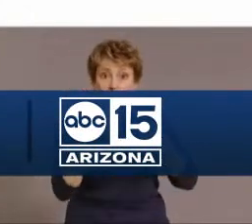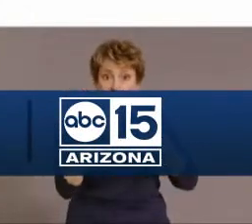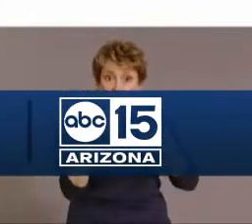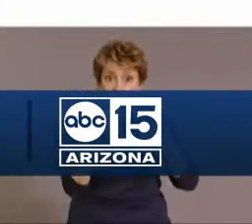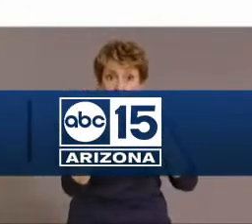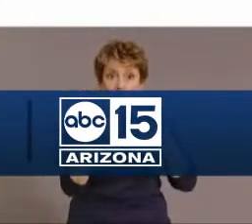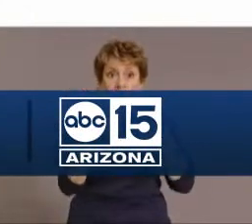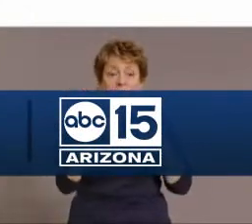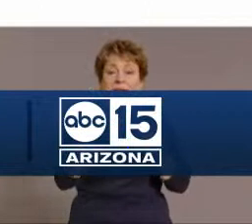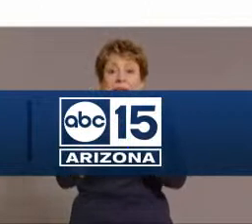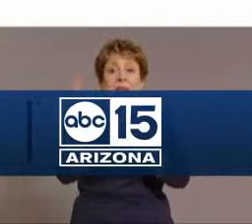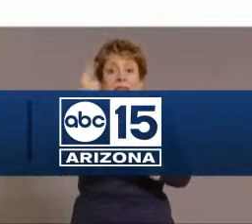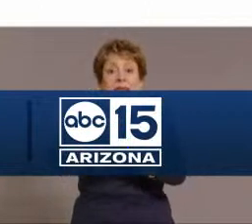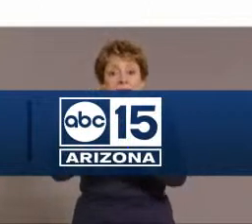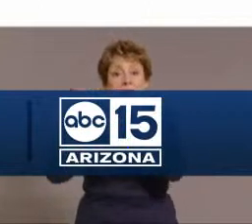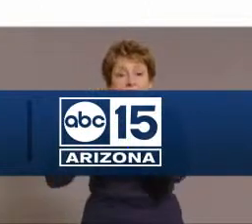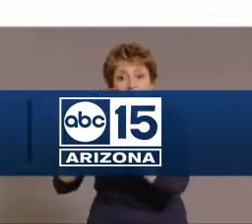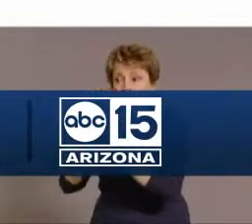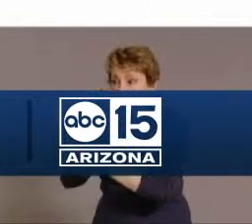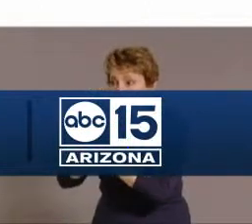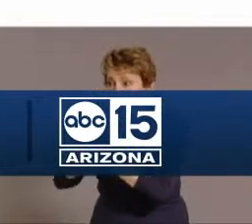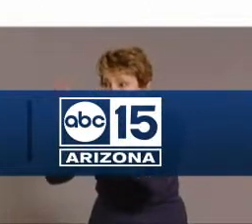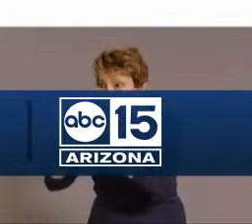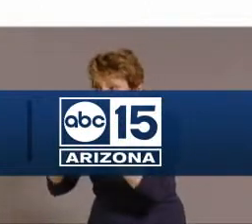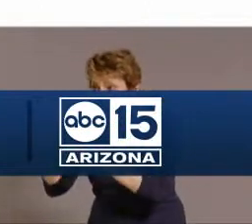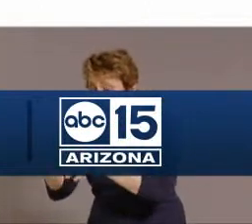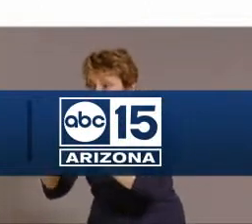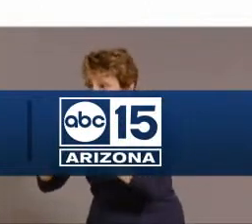you can go onto our website at